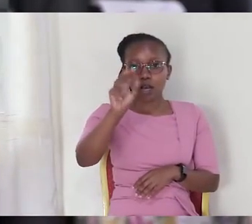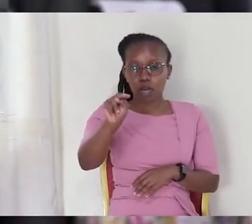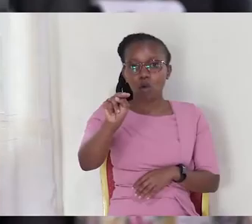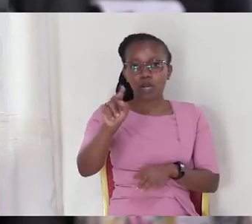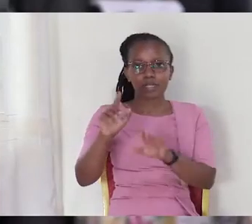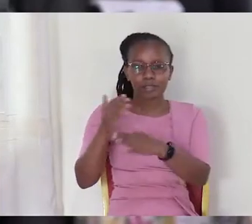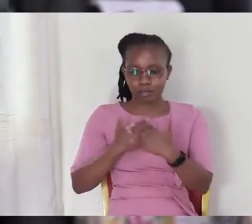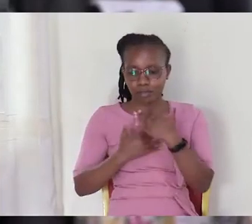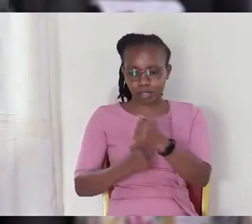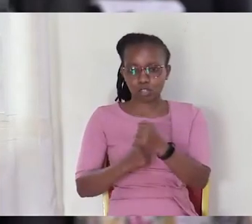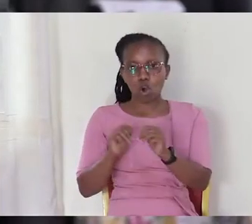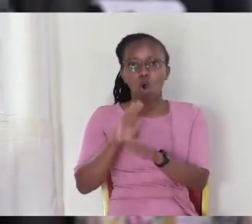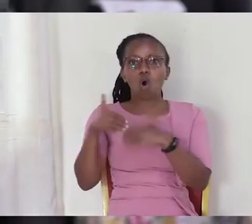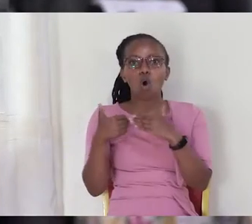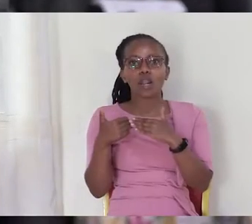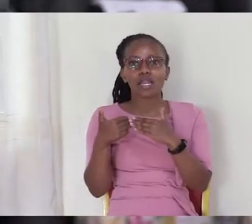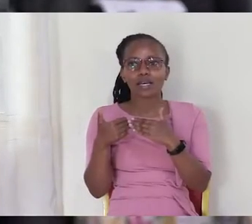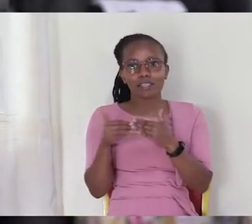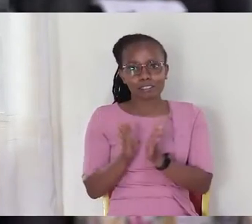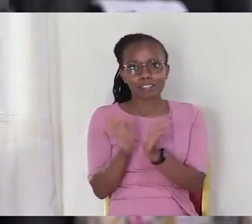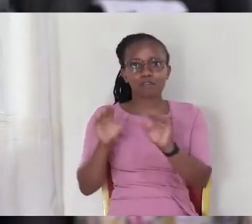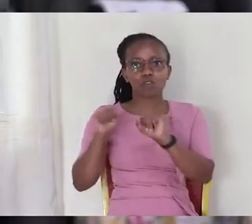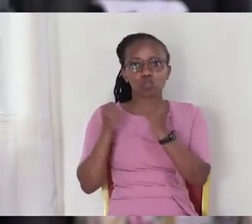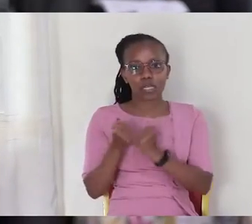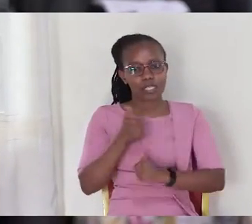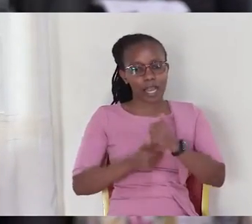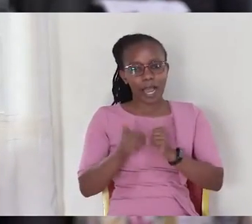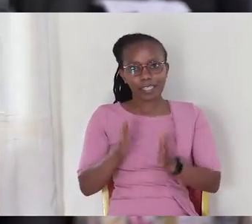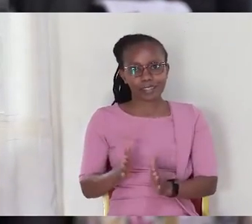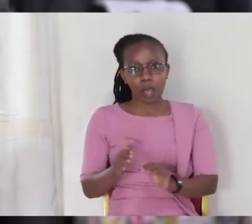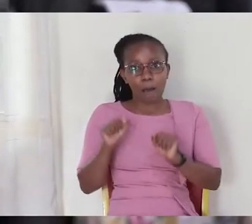here. All the civil society actors, please, let's find a way of